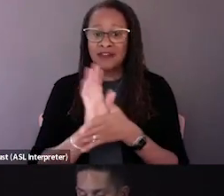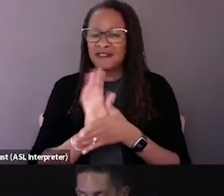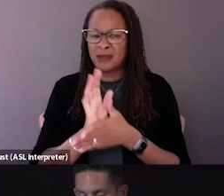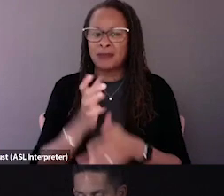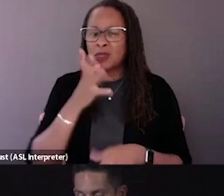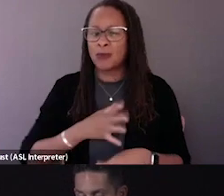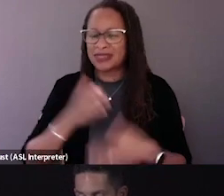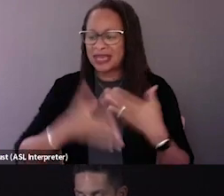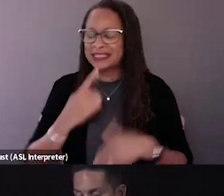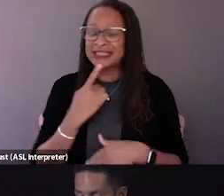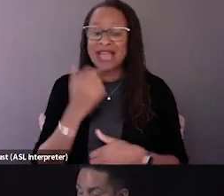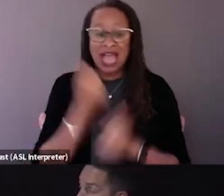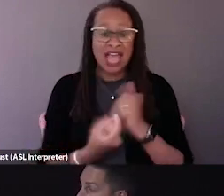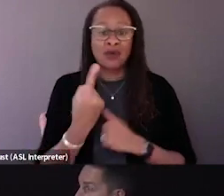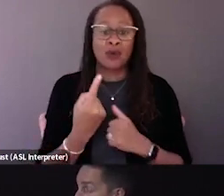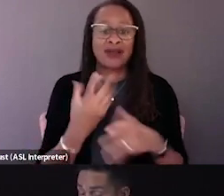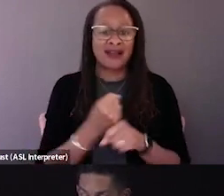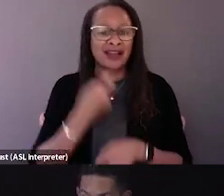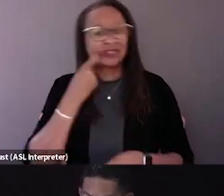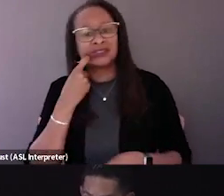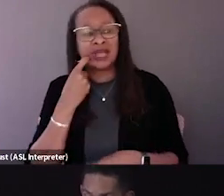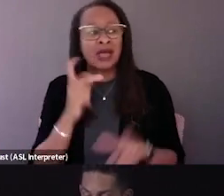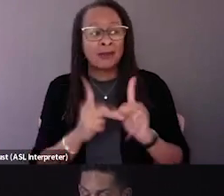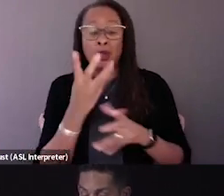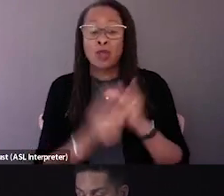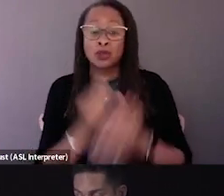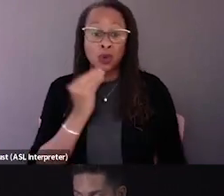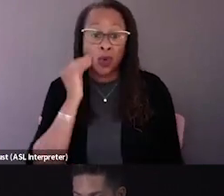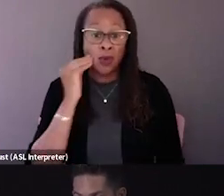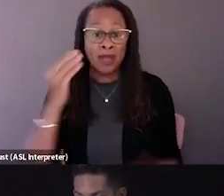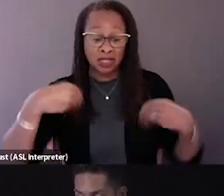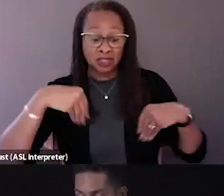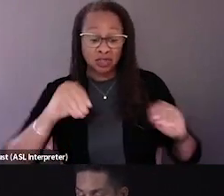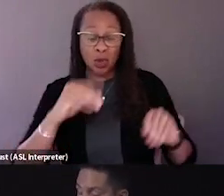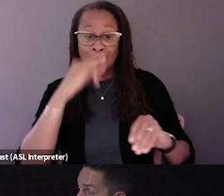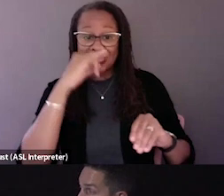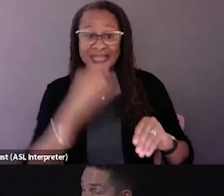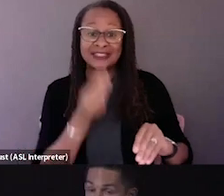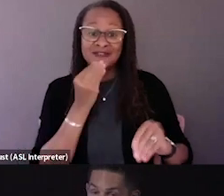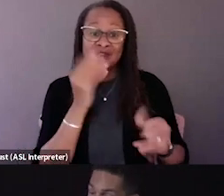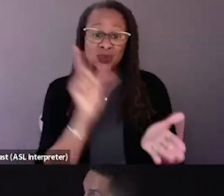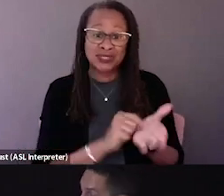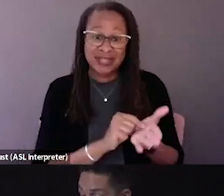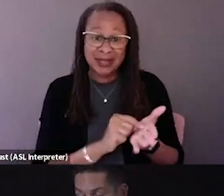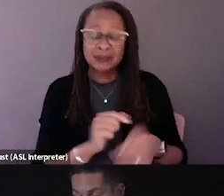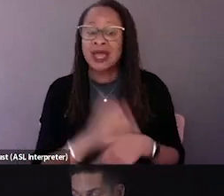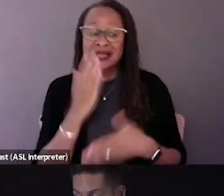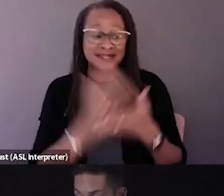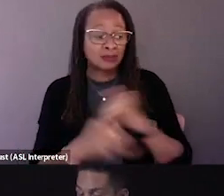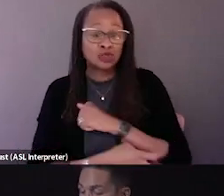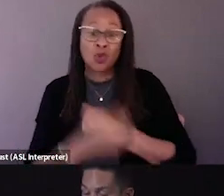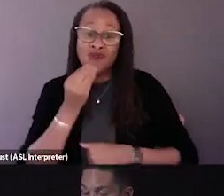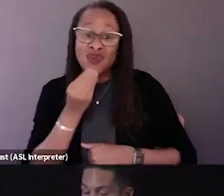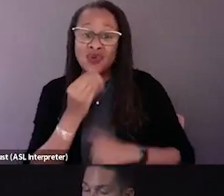where she says, quote, "Everyone got addicted. People lost their homes. They sold their kids food stamps. Some resorted to shoplifting. Some resorted